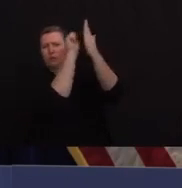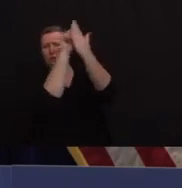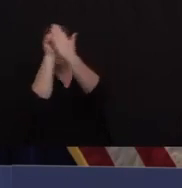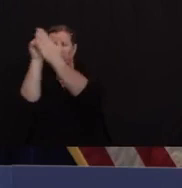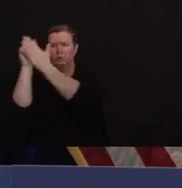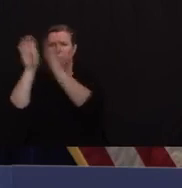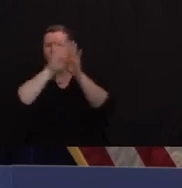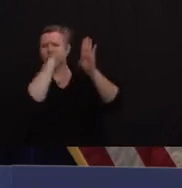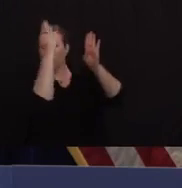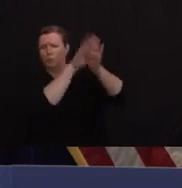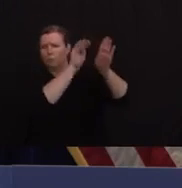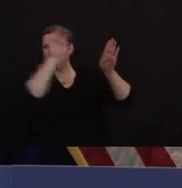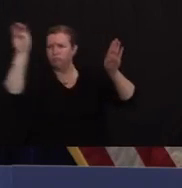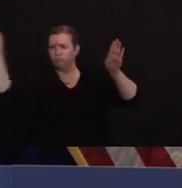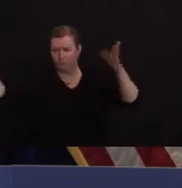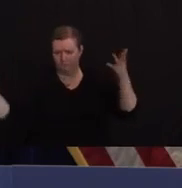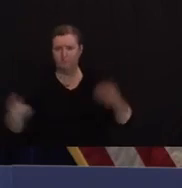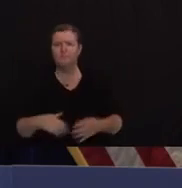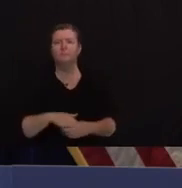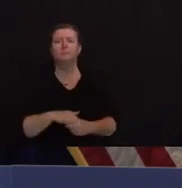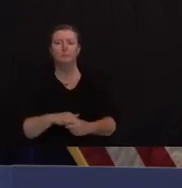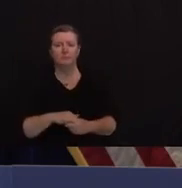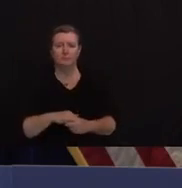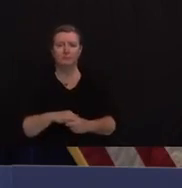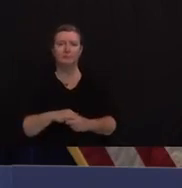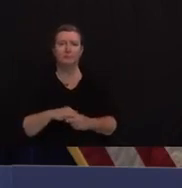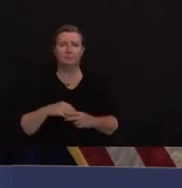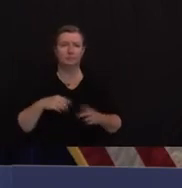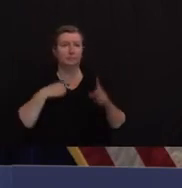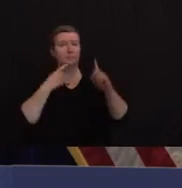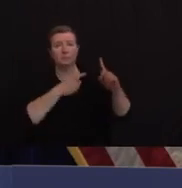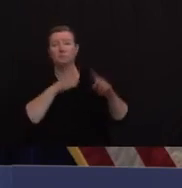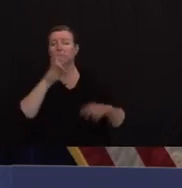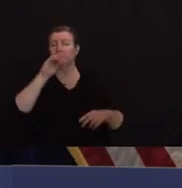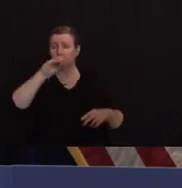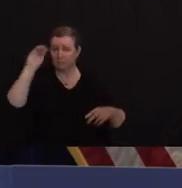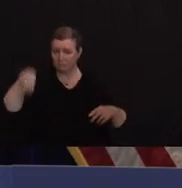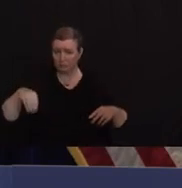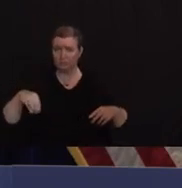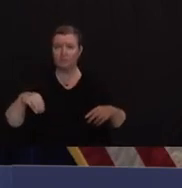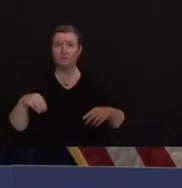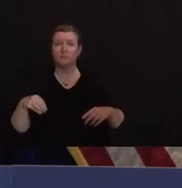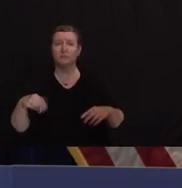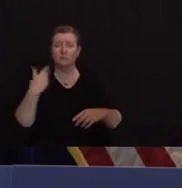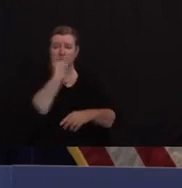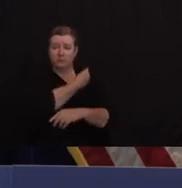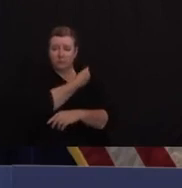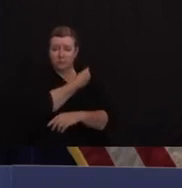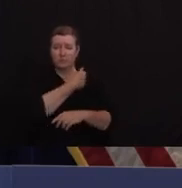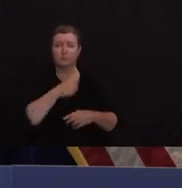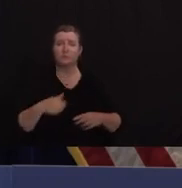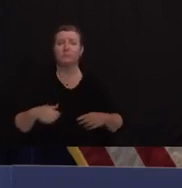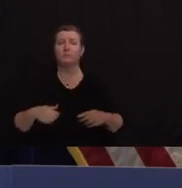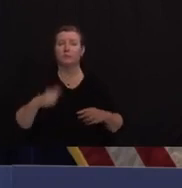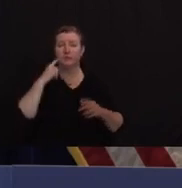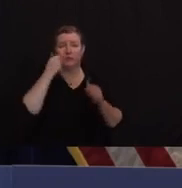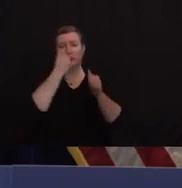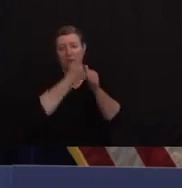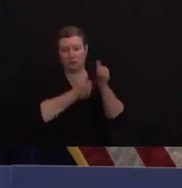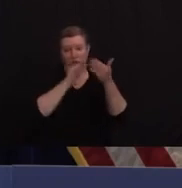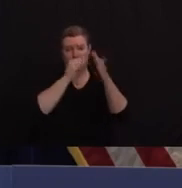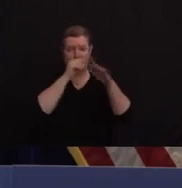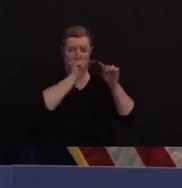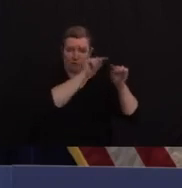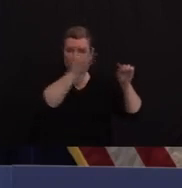eligible individuals in every municipality. At the start, we were